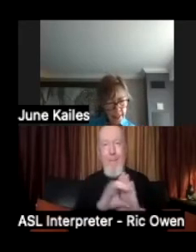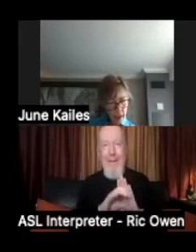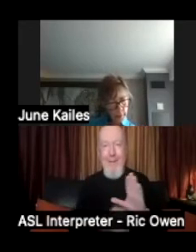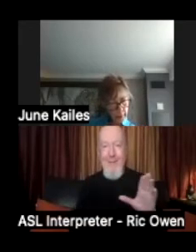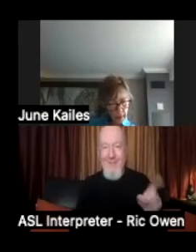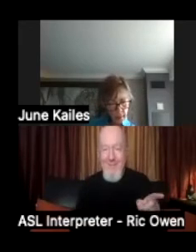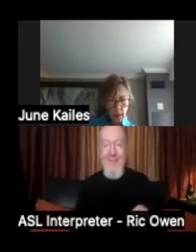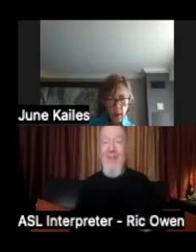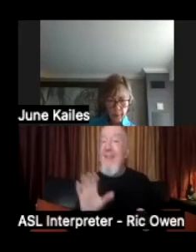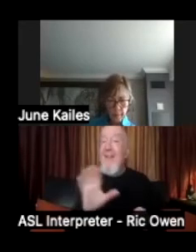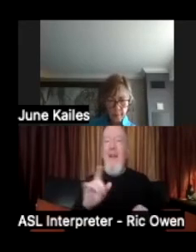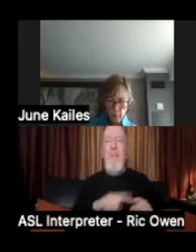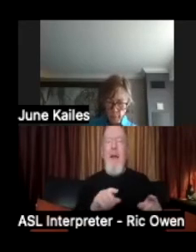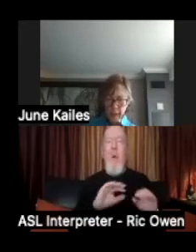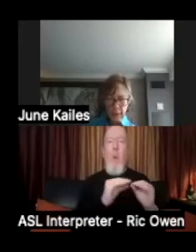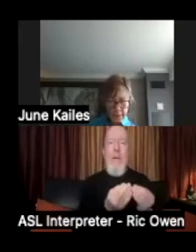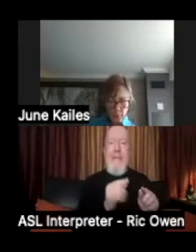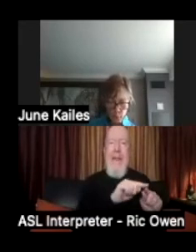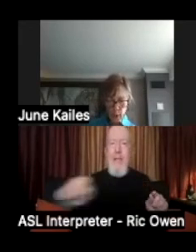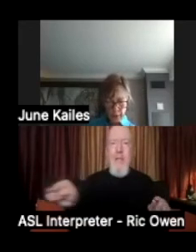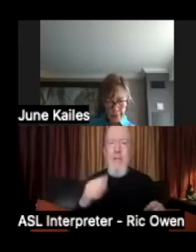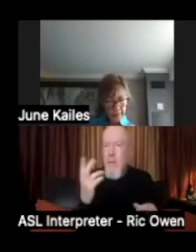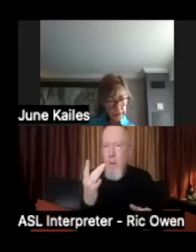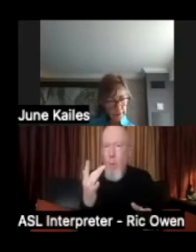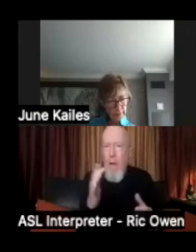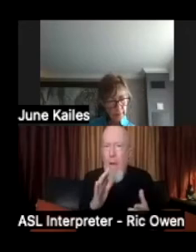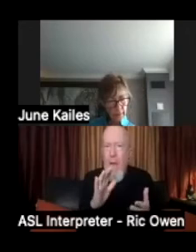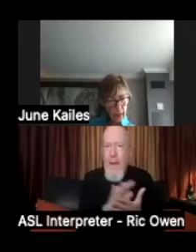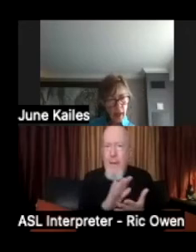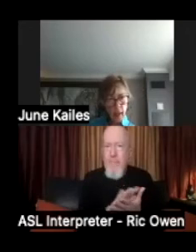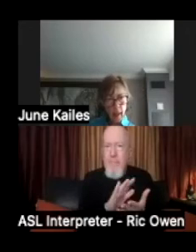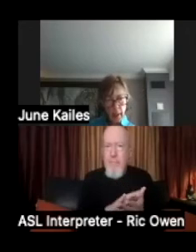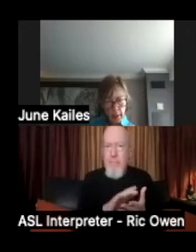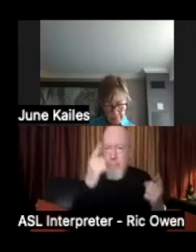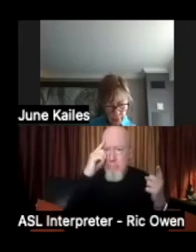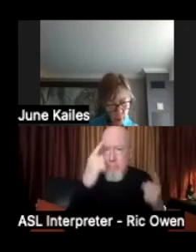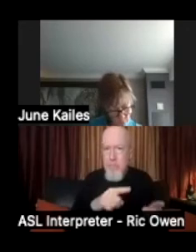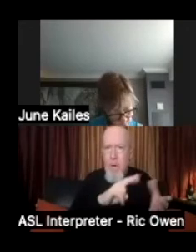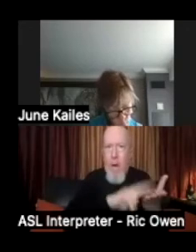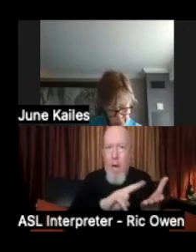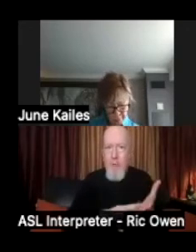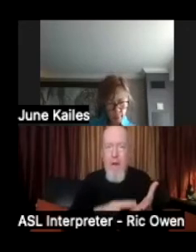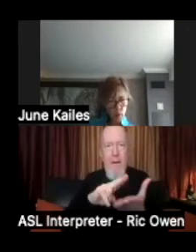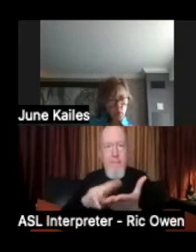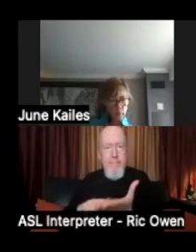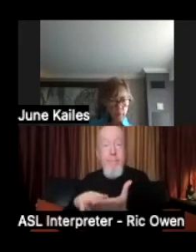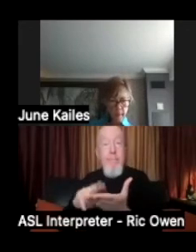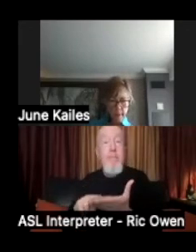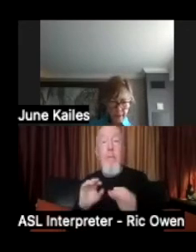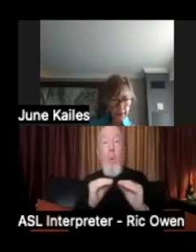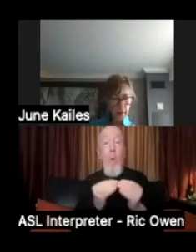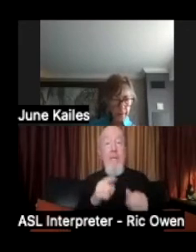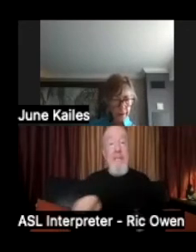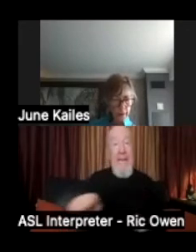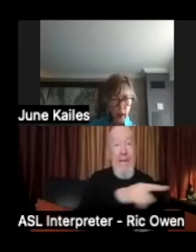why these contracts? Because organizations that focus and work with people